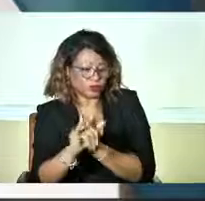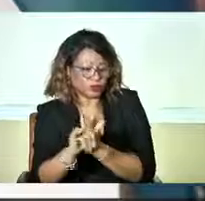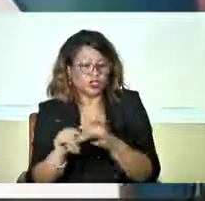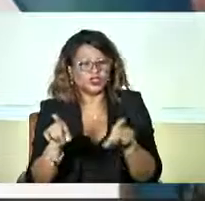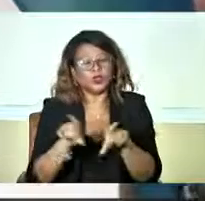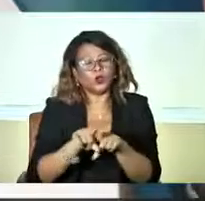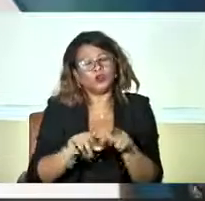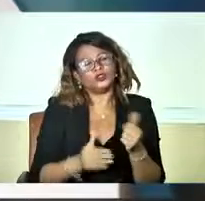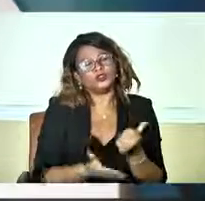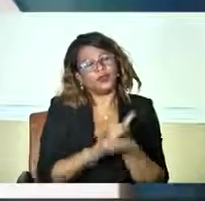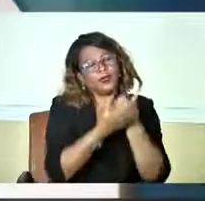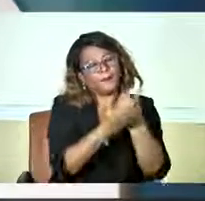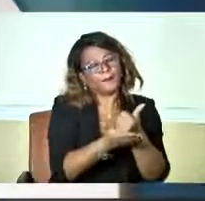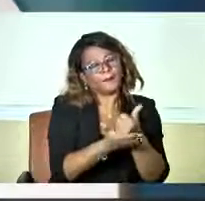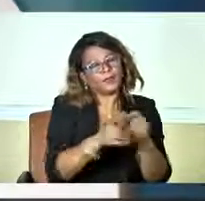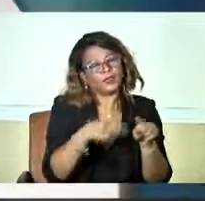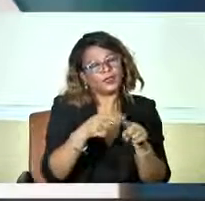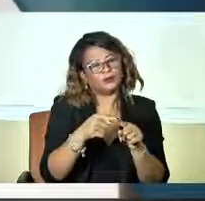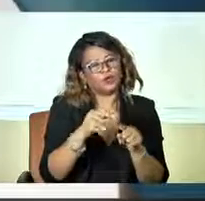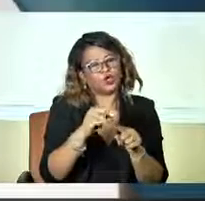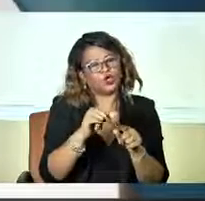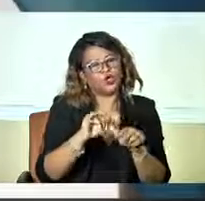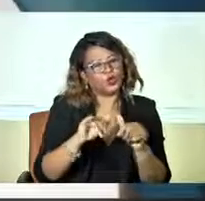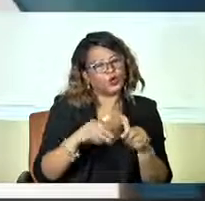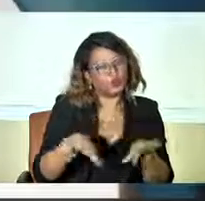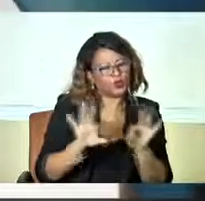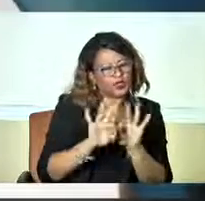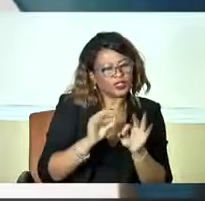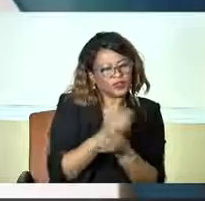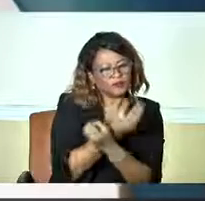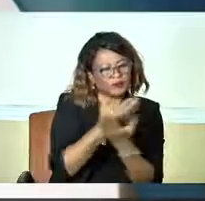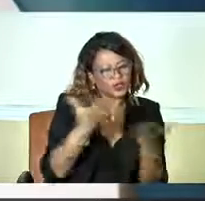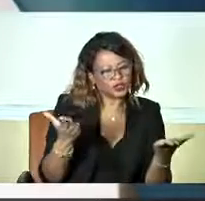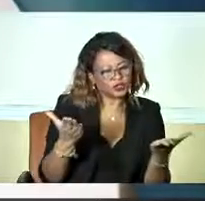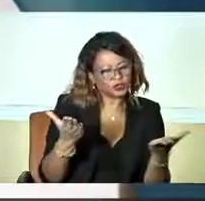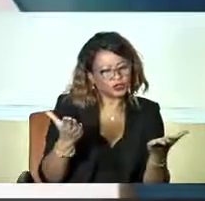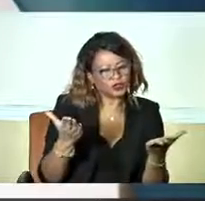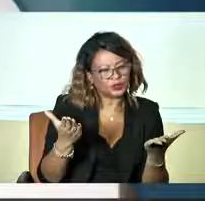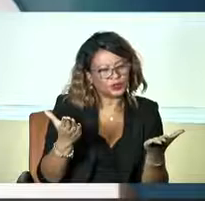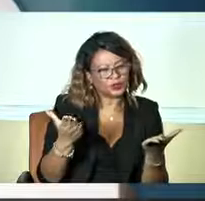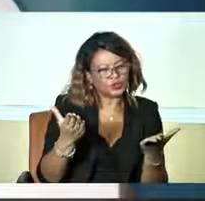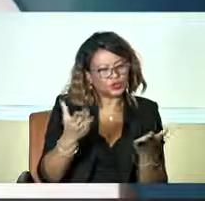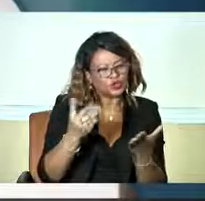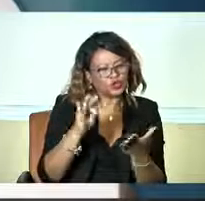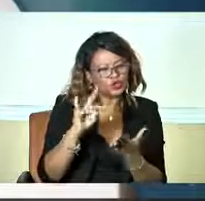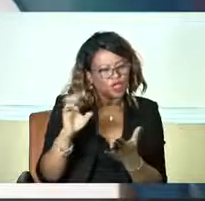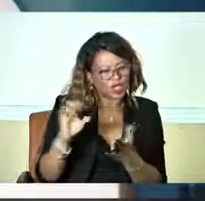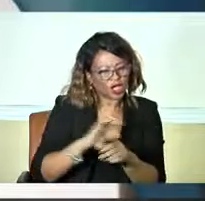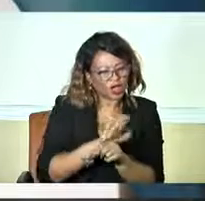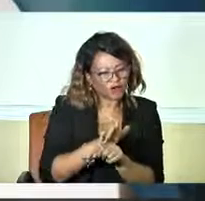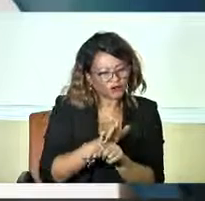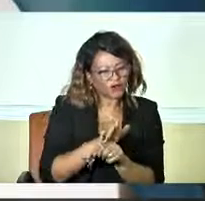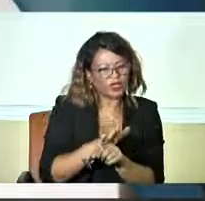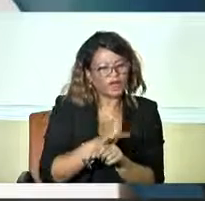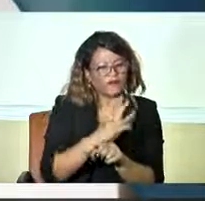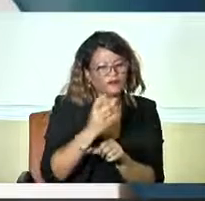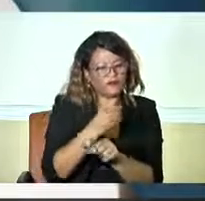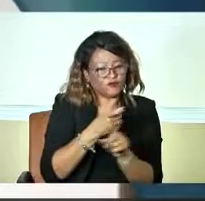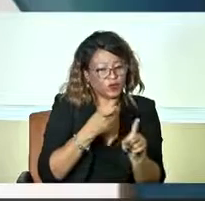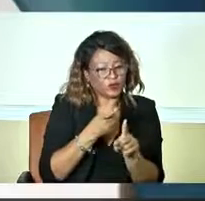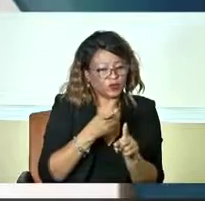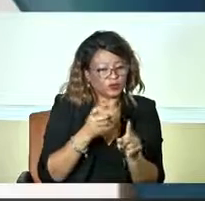will also help when it comes to critical information infrastructure recover from those